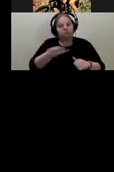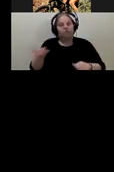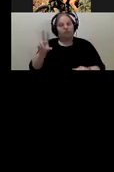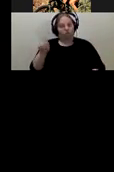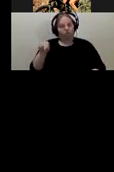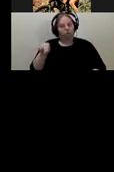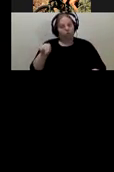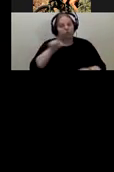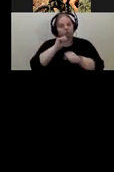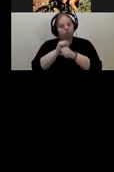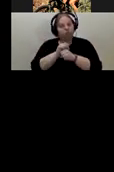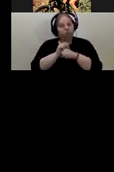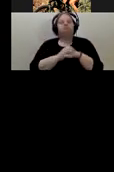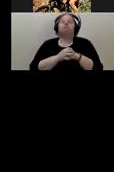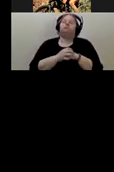actually.